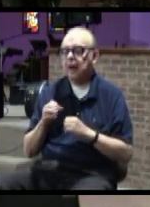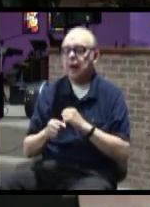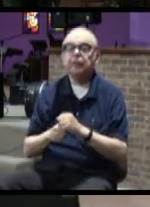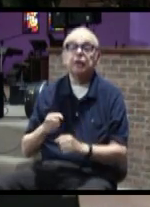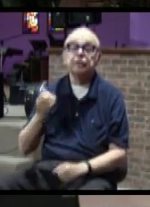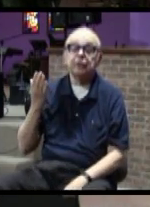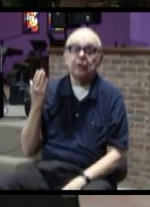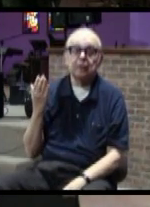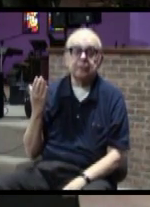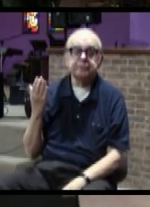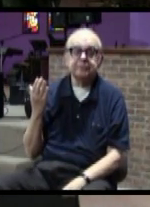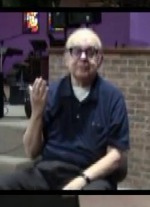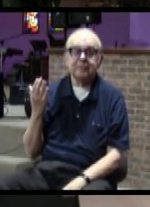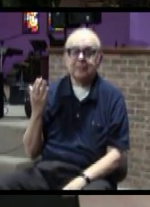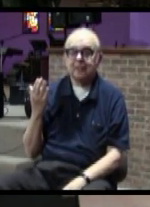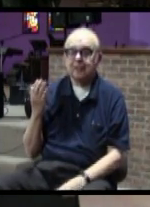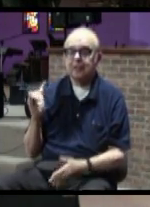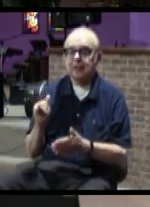about 4 or 5 years ago,